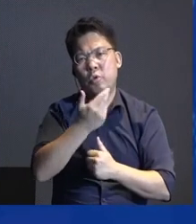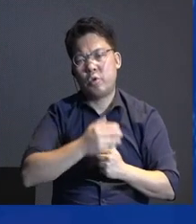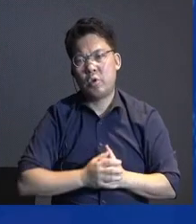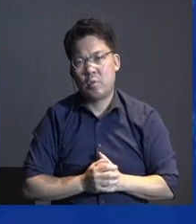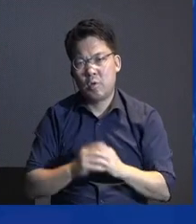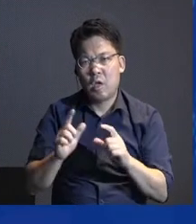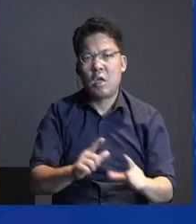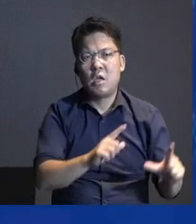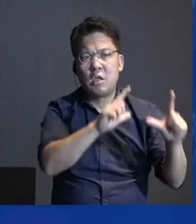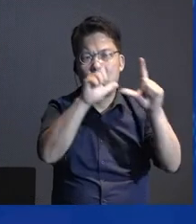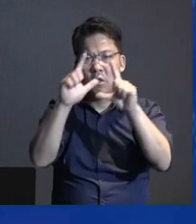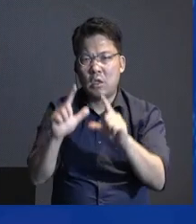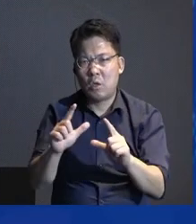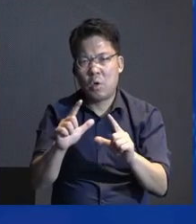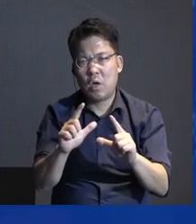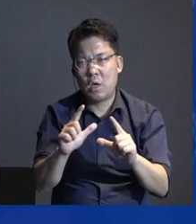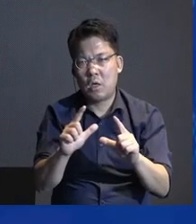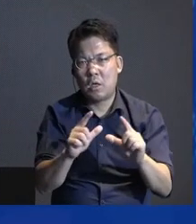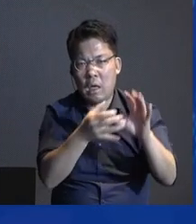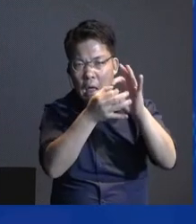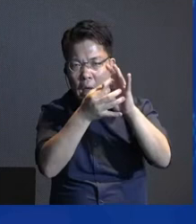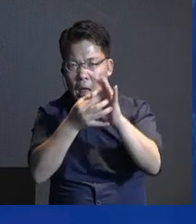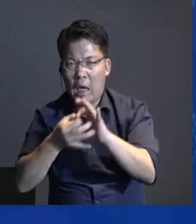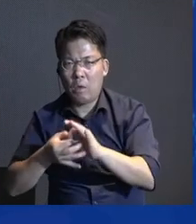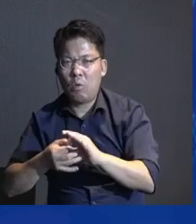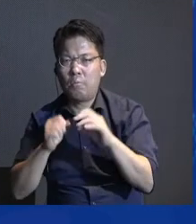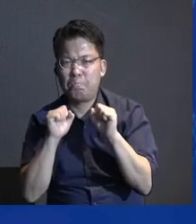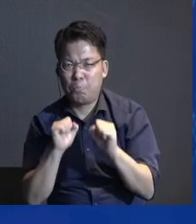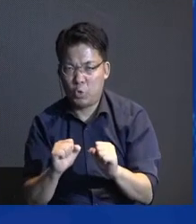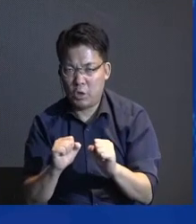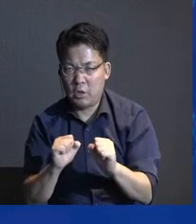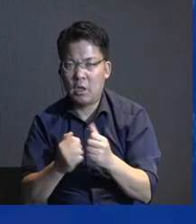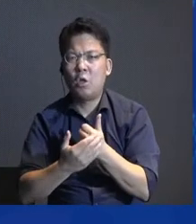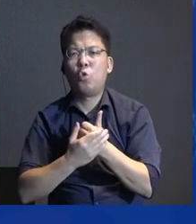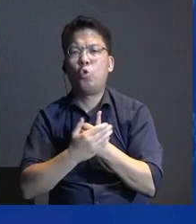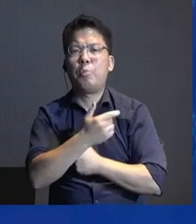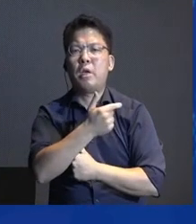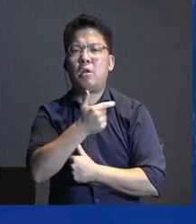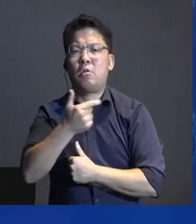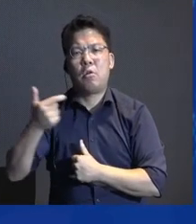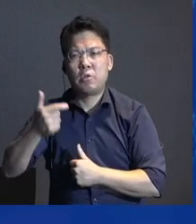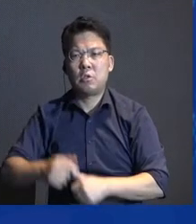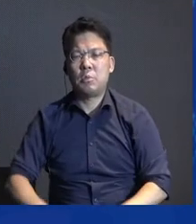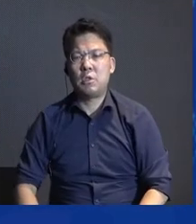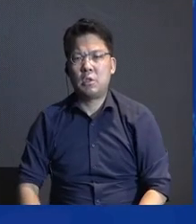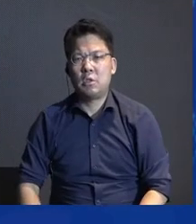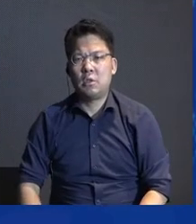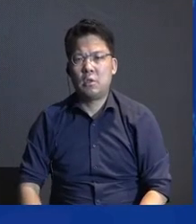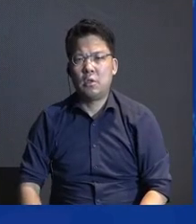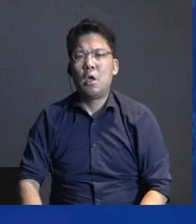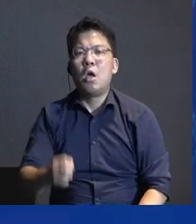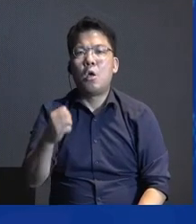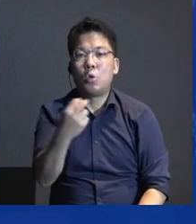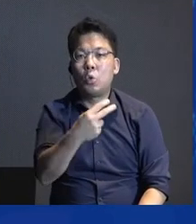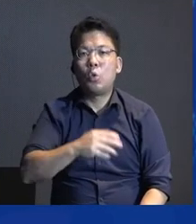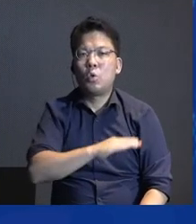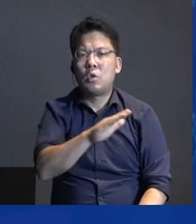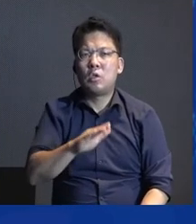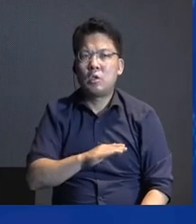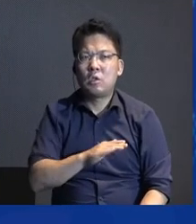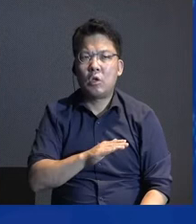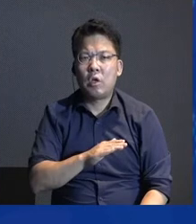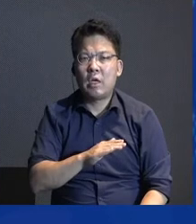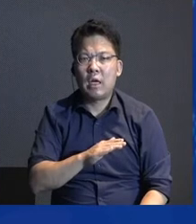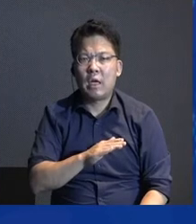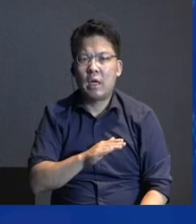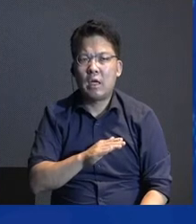We learned that communities in which people were close within their everyday